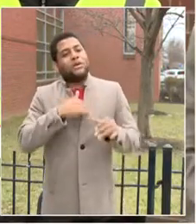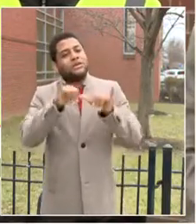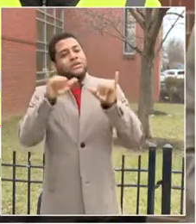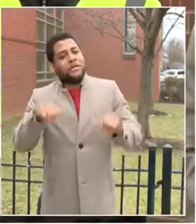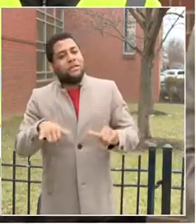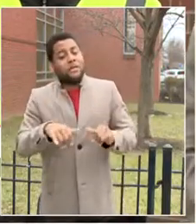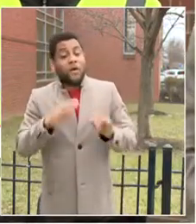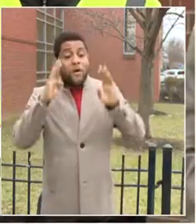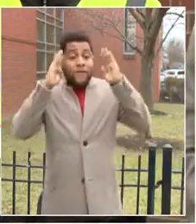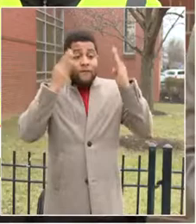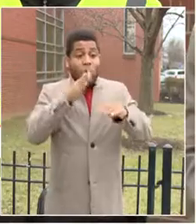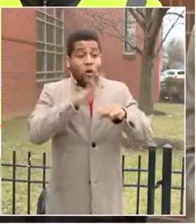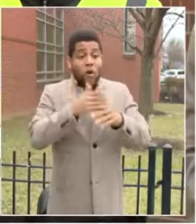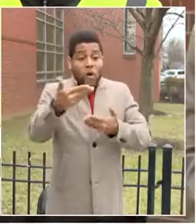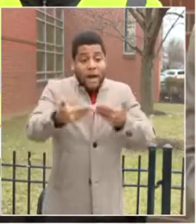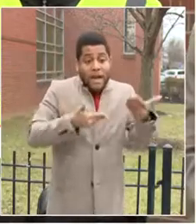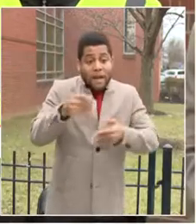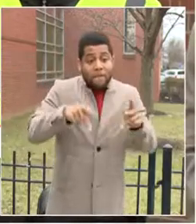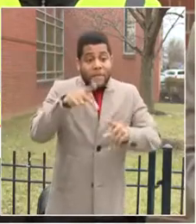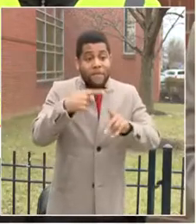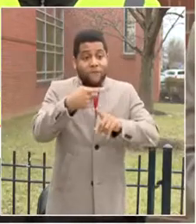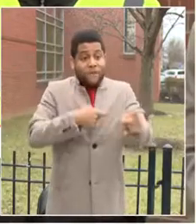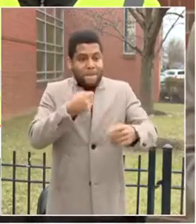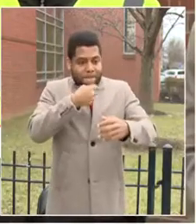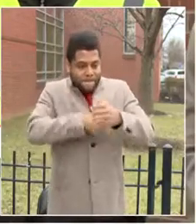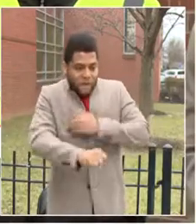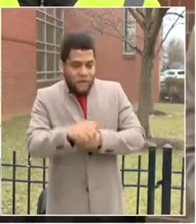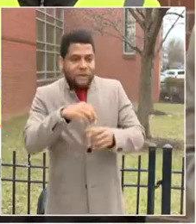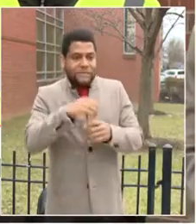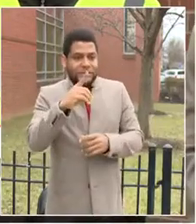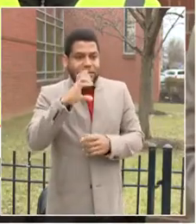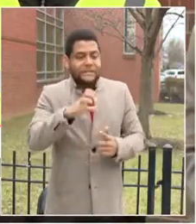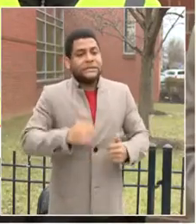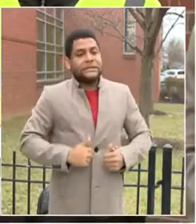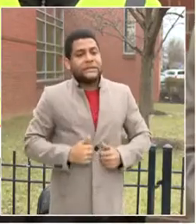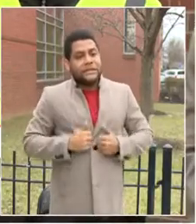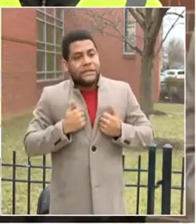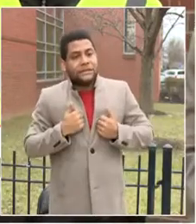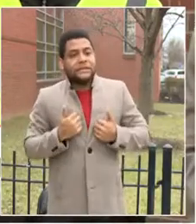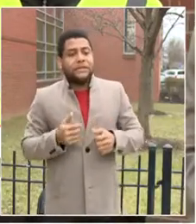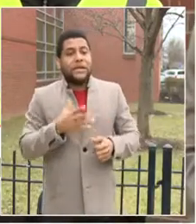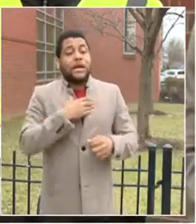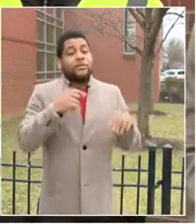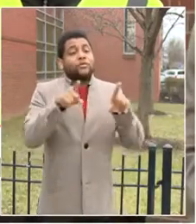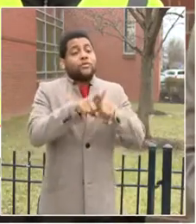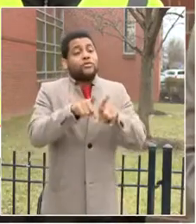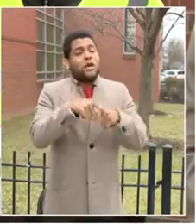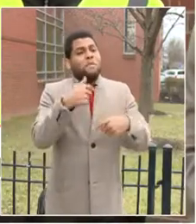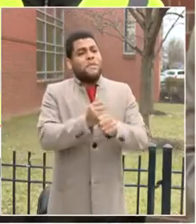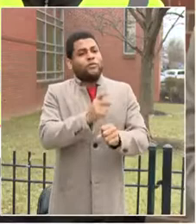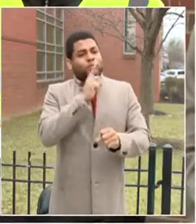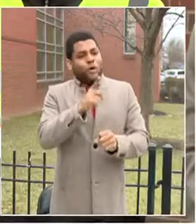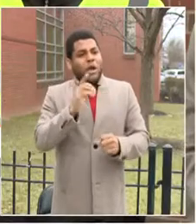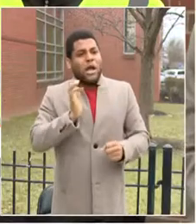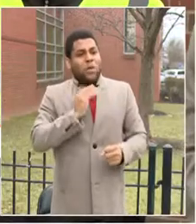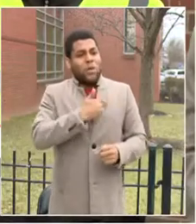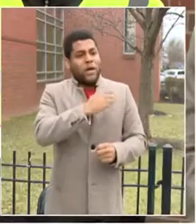D.C. residents and meeting the chief's challenge of having a 30% female workforce by